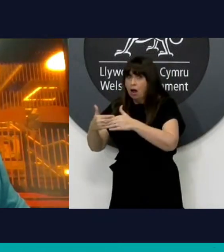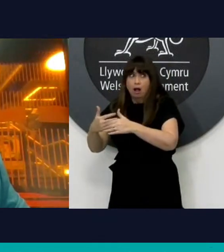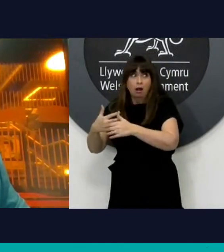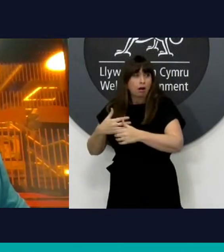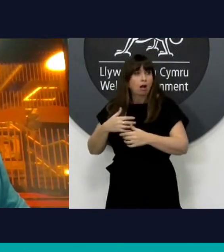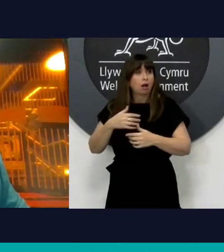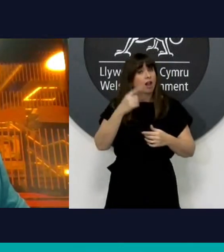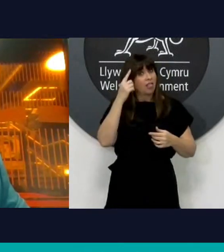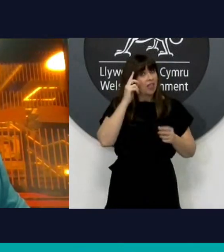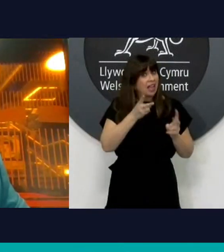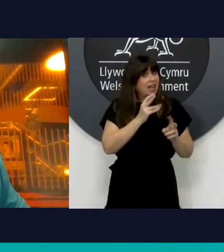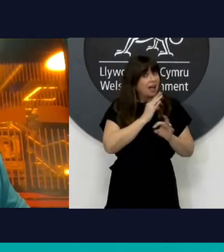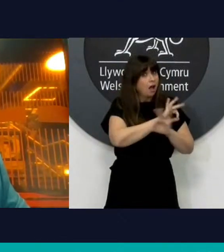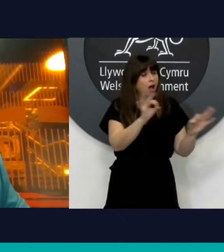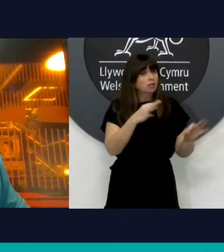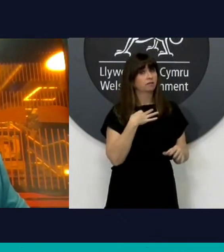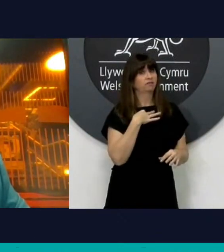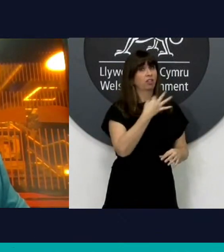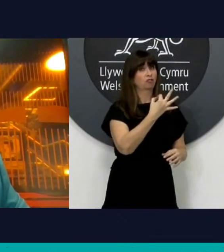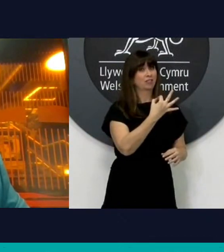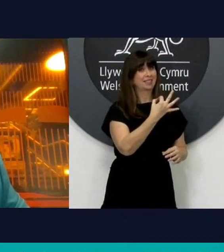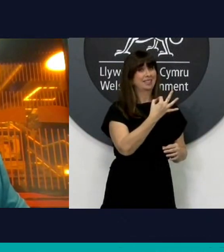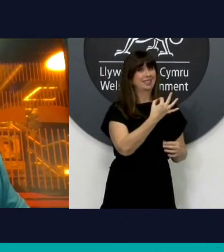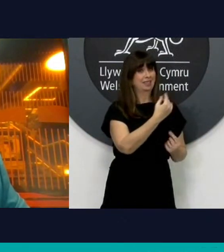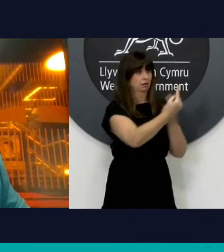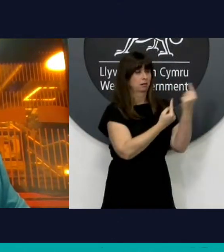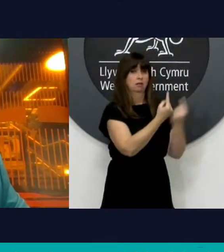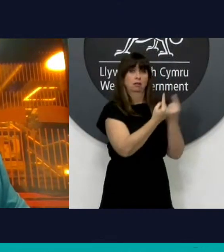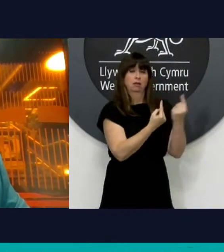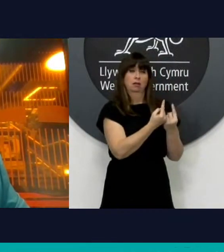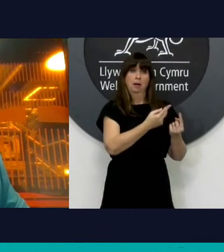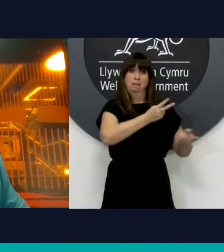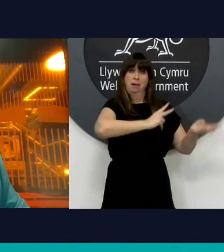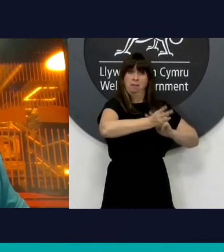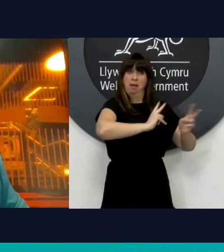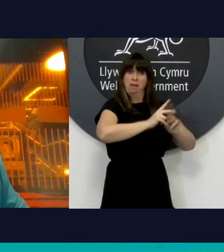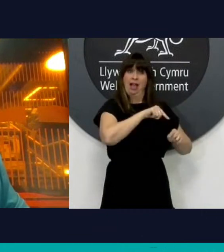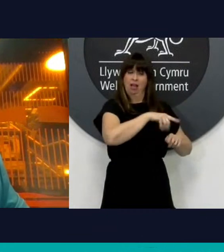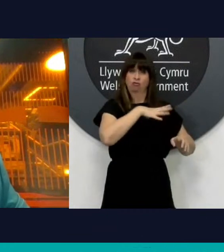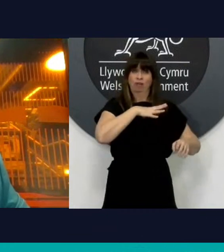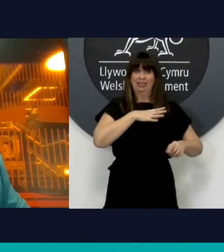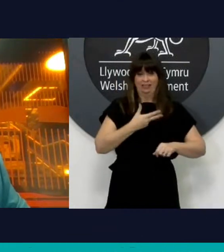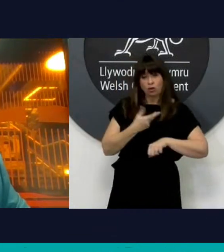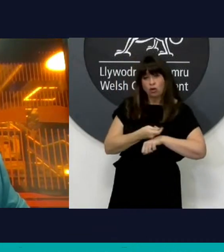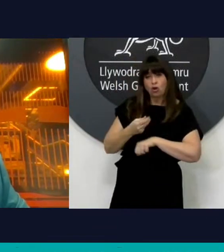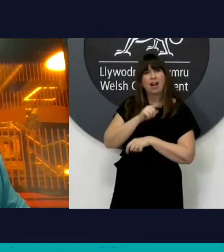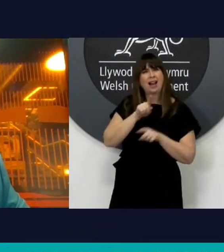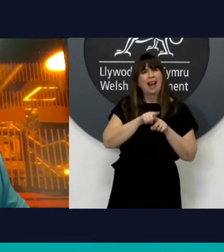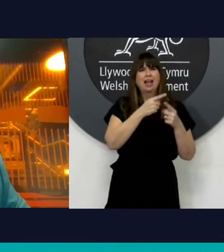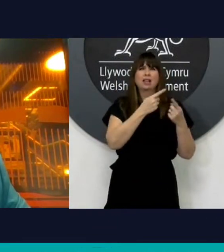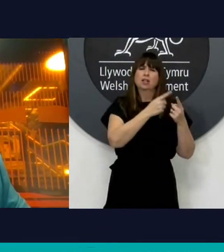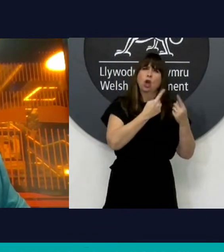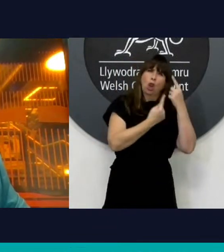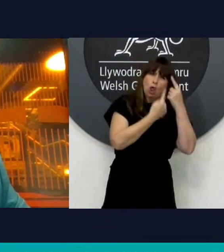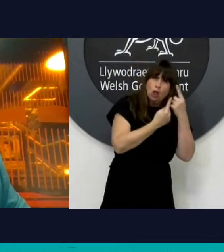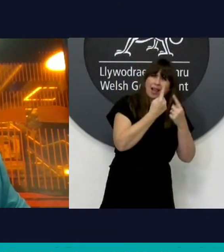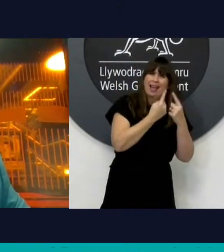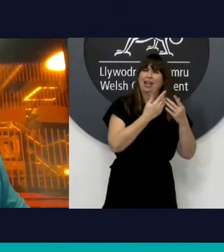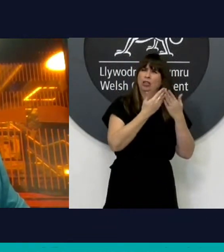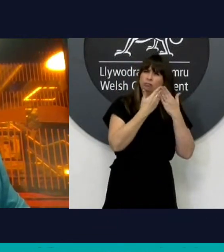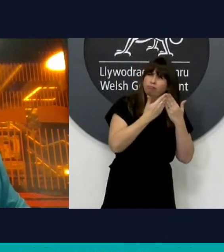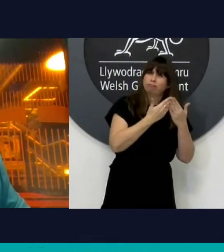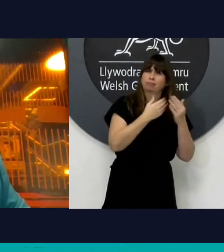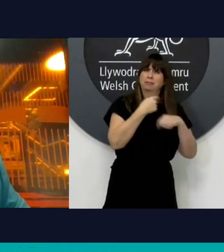of those volunteers that were working in the first wave, healthcare workers, students, and so on? And your